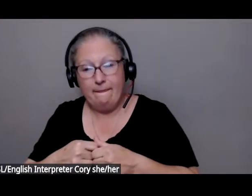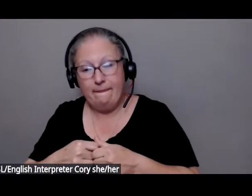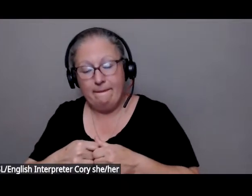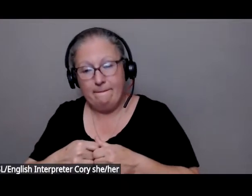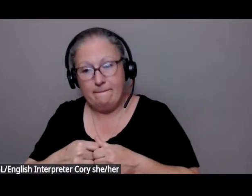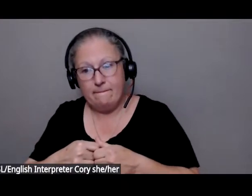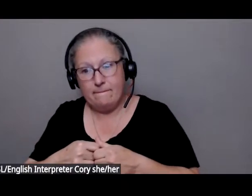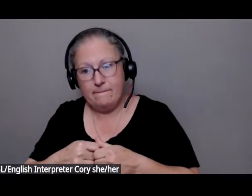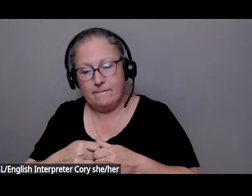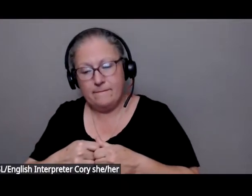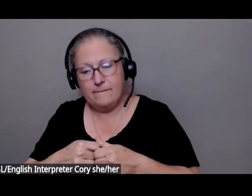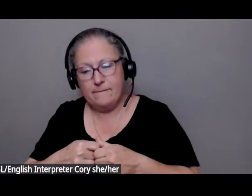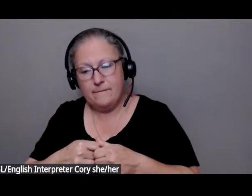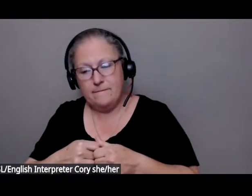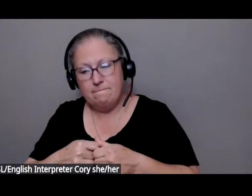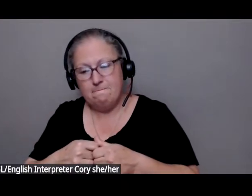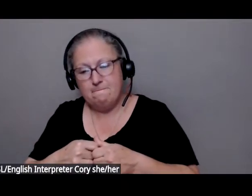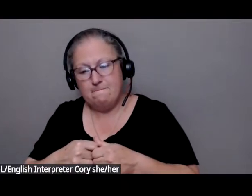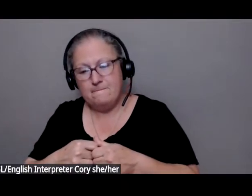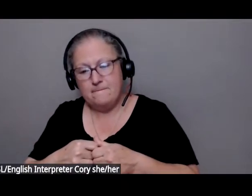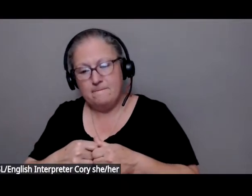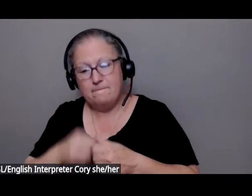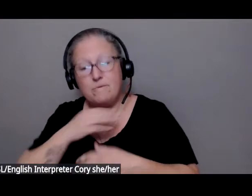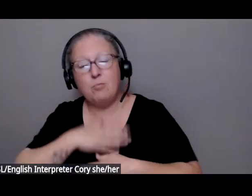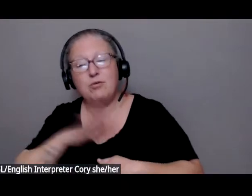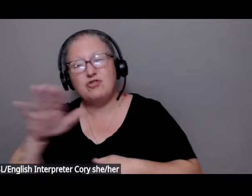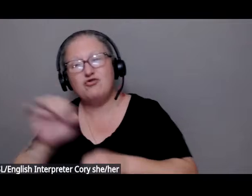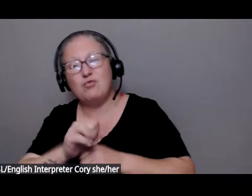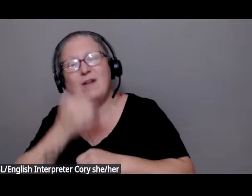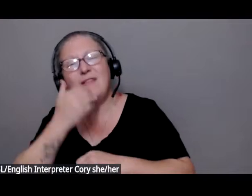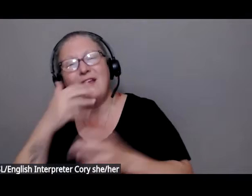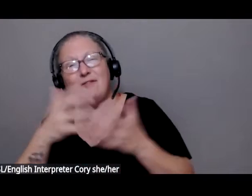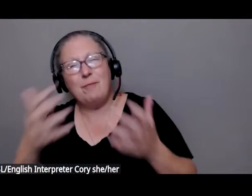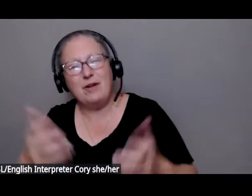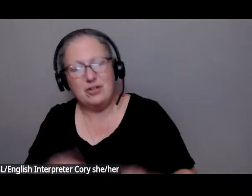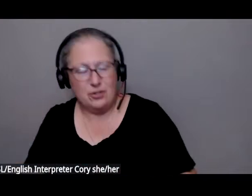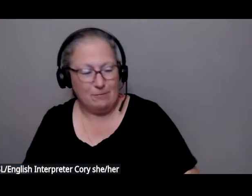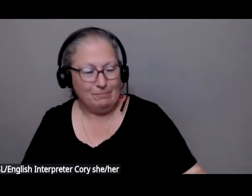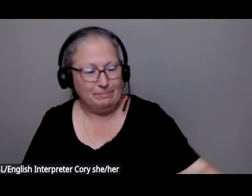Thank you. Okay, well, appreciate your work. Thank you very much.